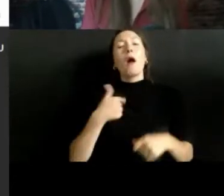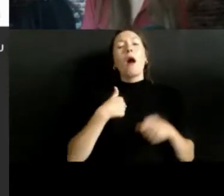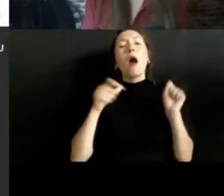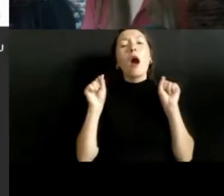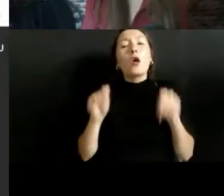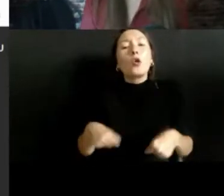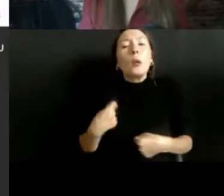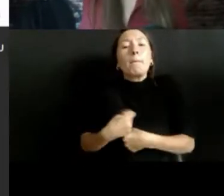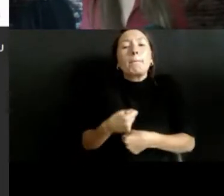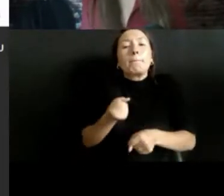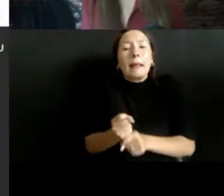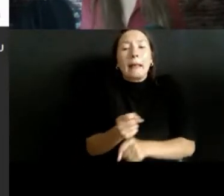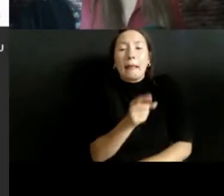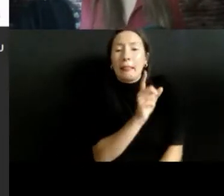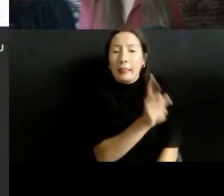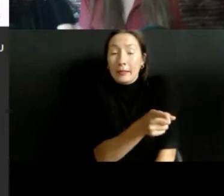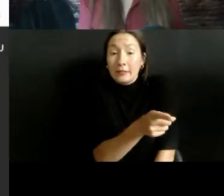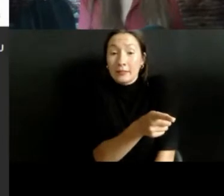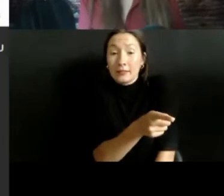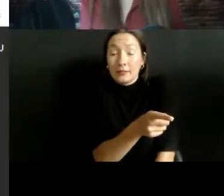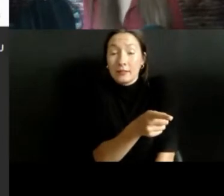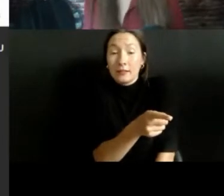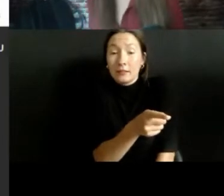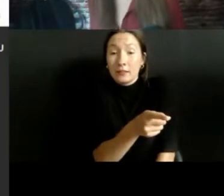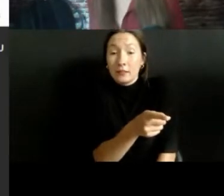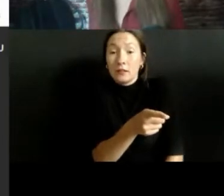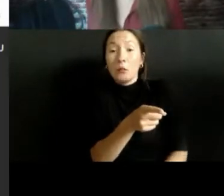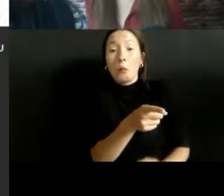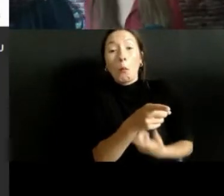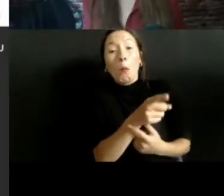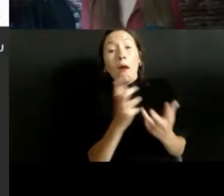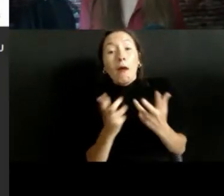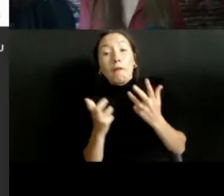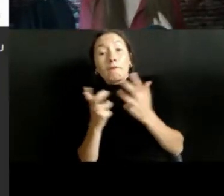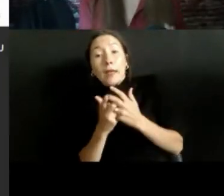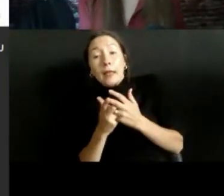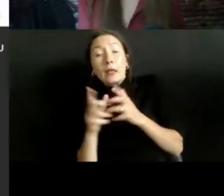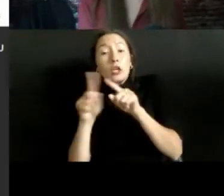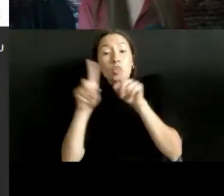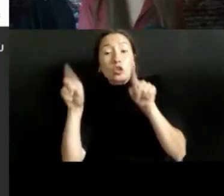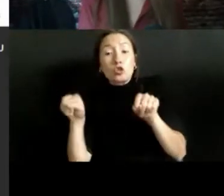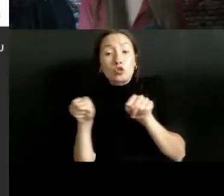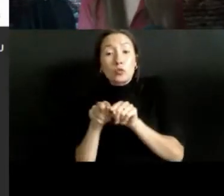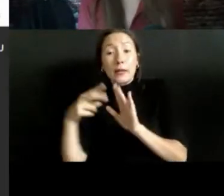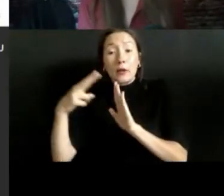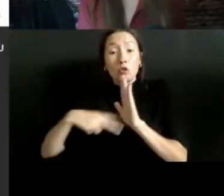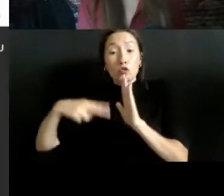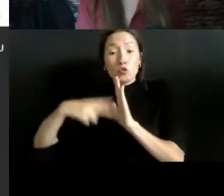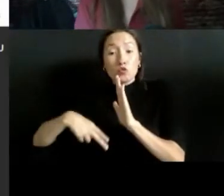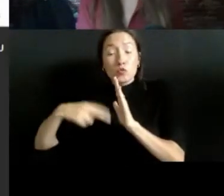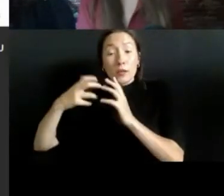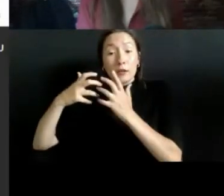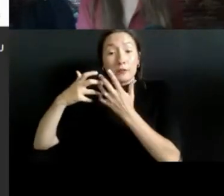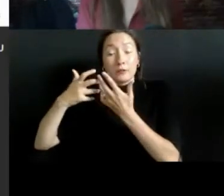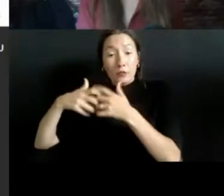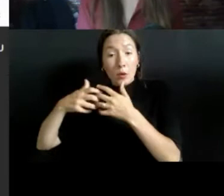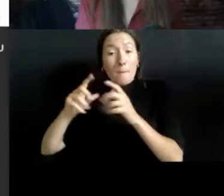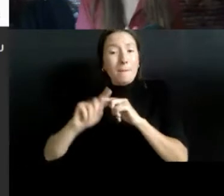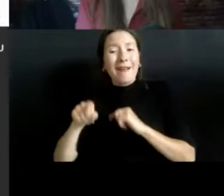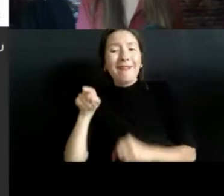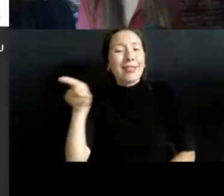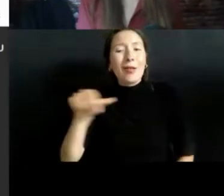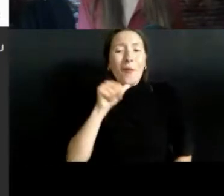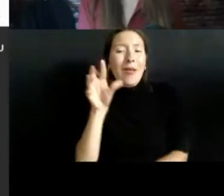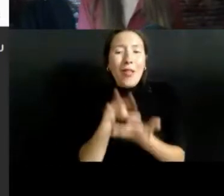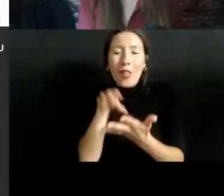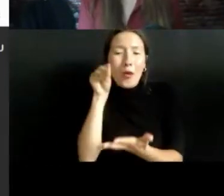that someone using a screen reader could function in the course. But that doesn't mean they would learn anything. They wouldn't learn